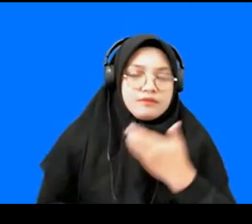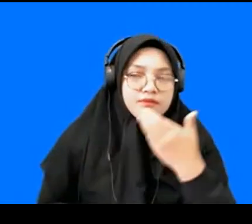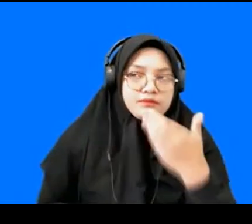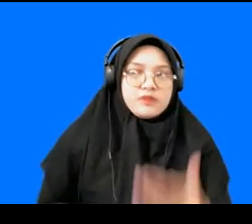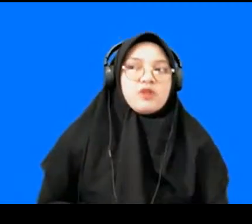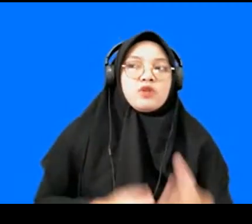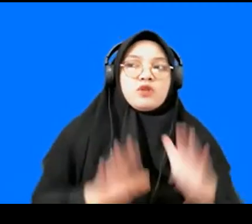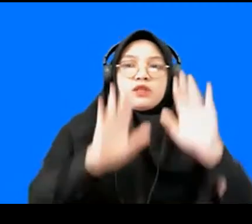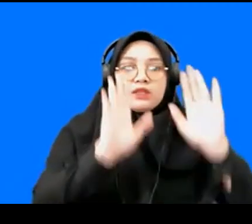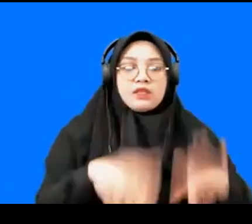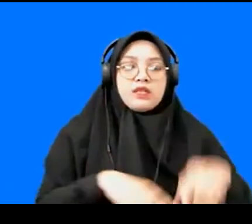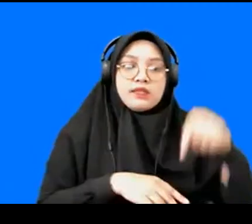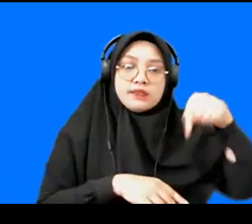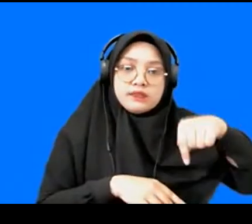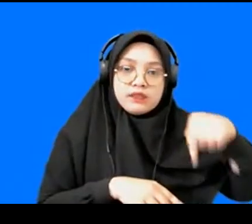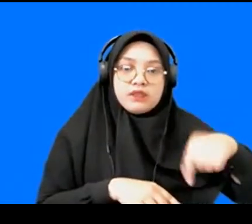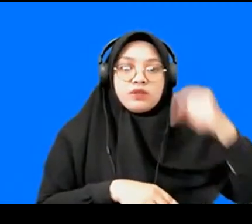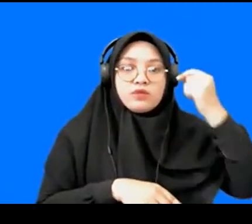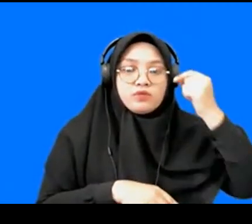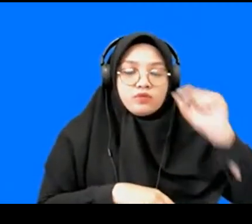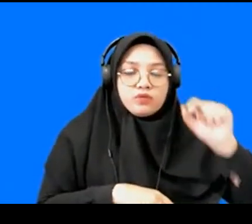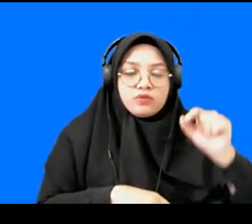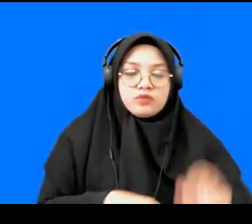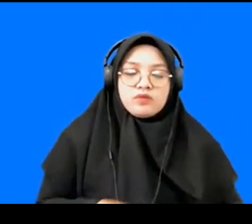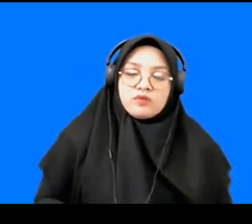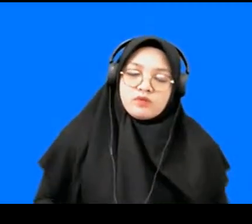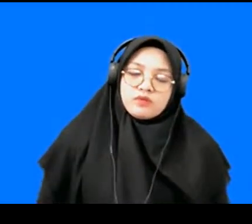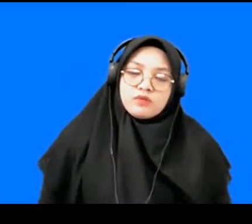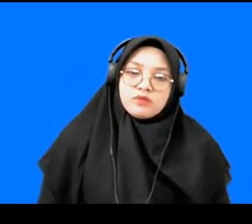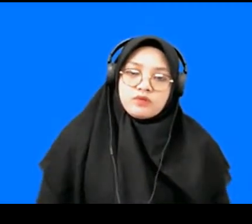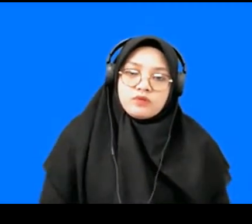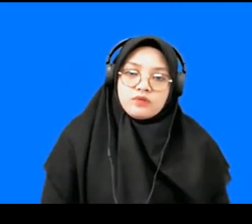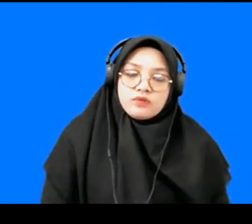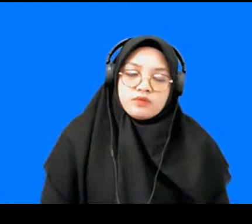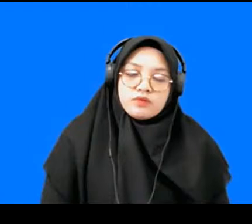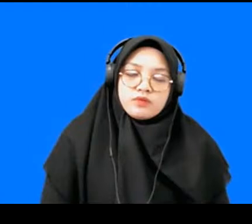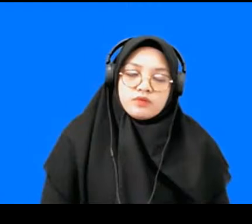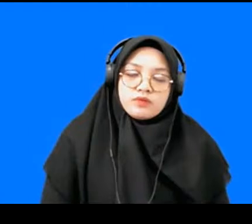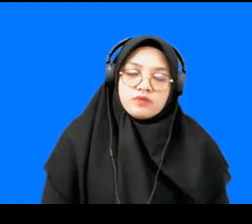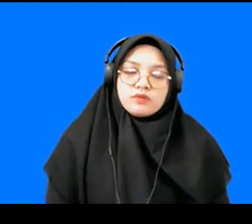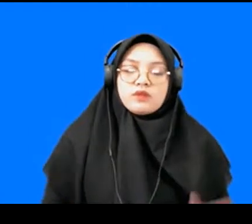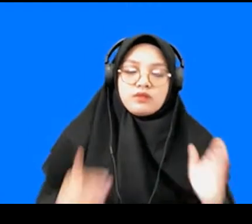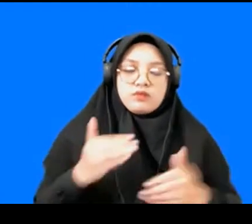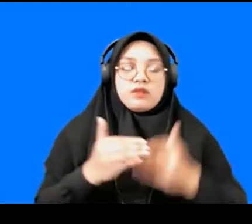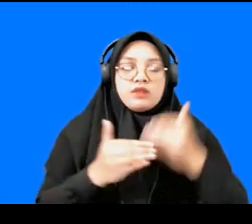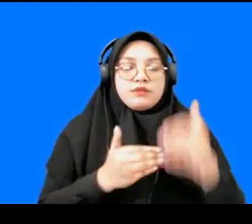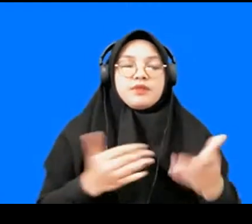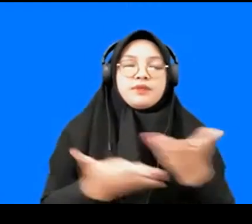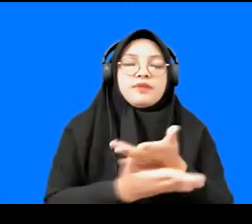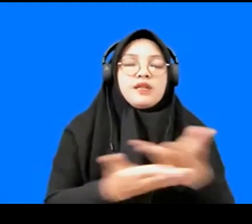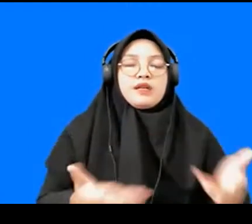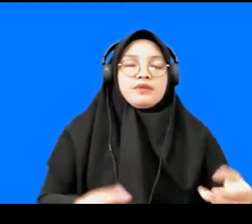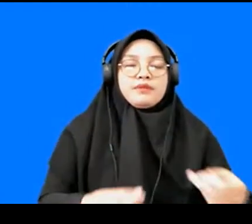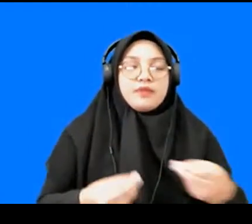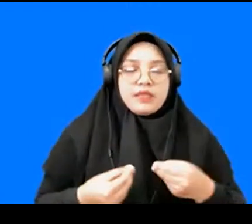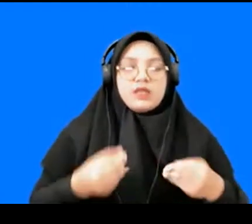her. They made a comment saying, telling her husband that the